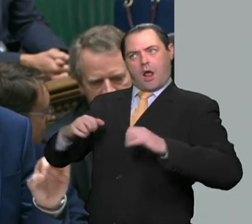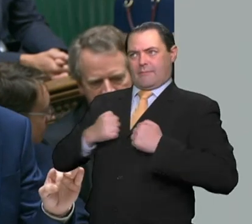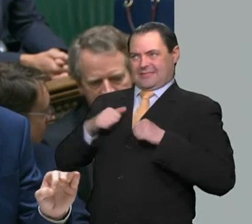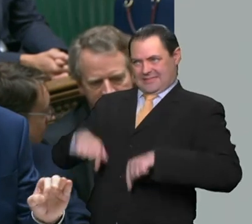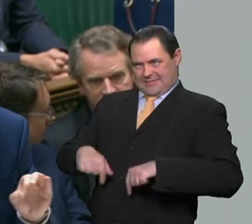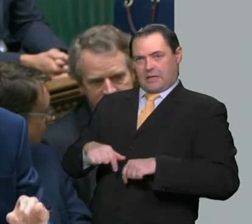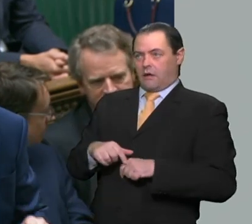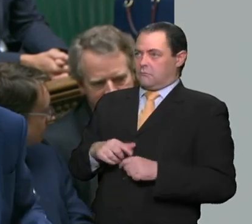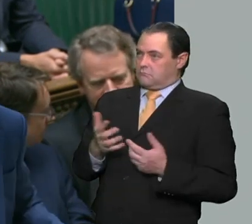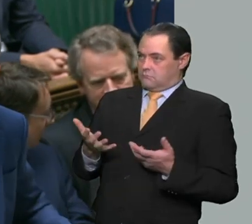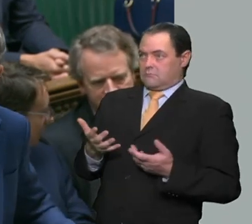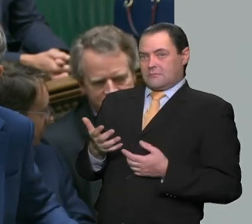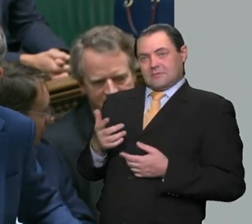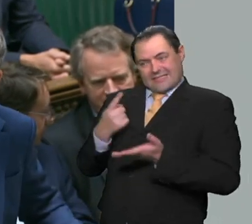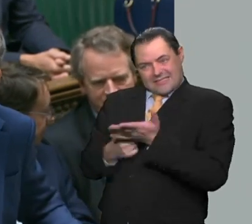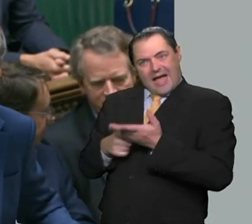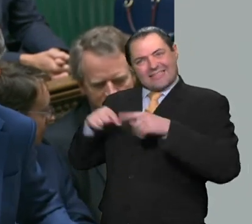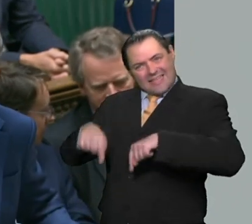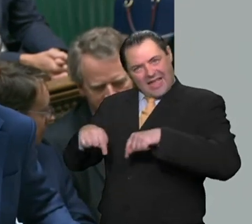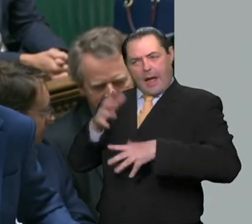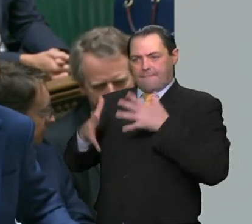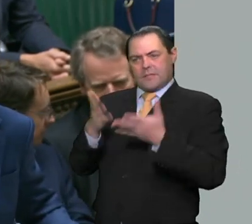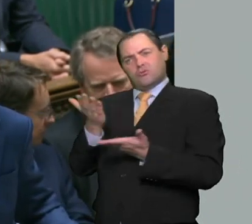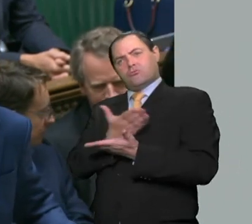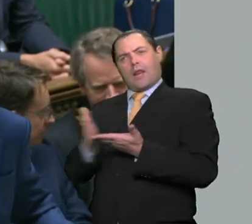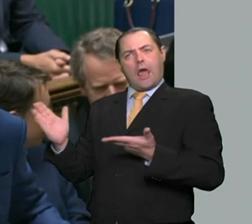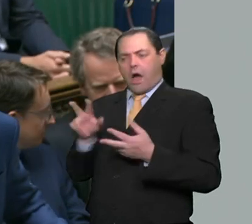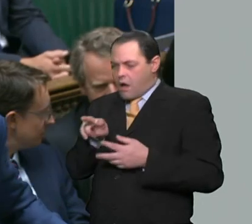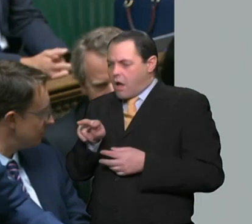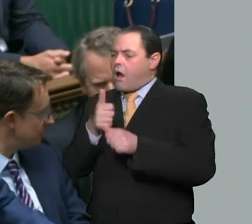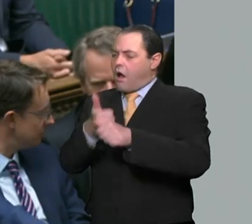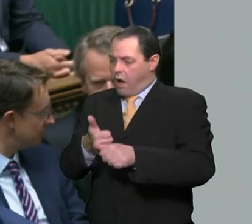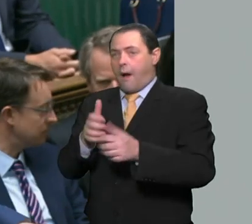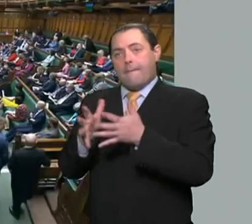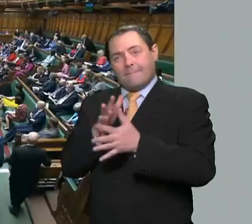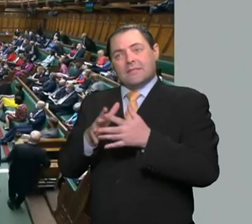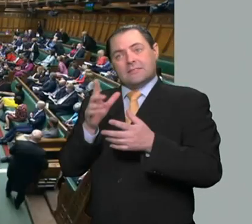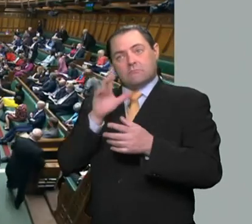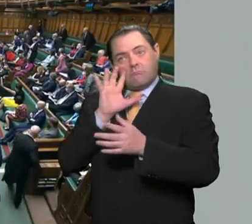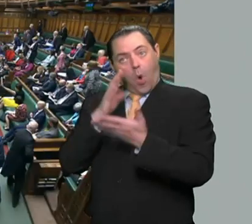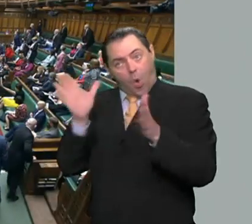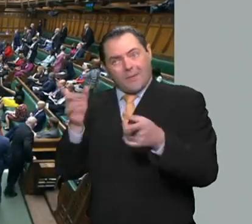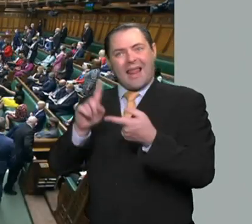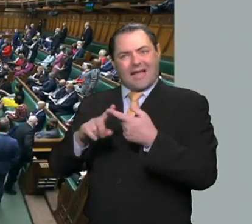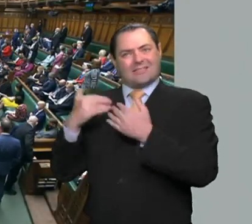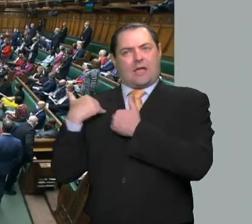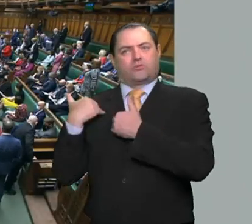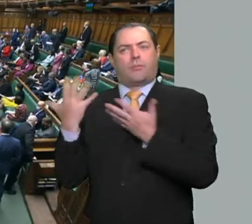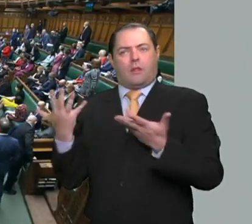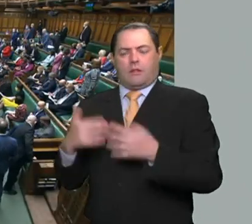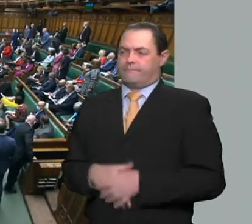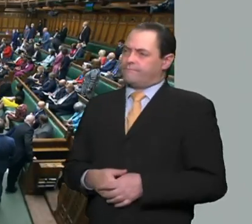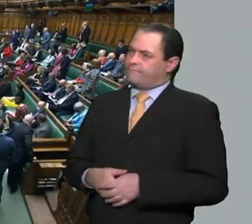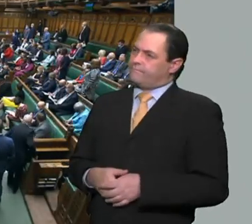on both sides across this House, and that will give us the transparency but also the accountability that he wants. Bernie Sherman.